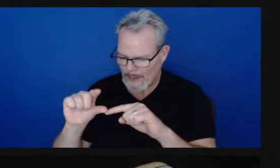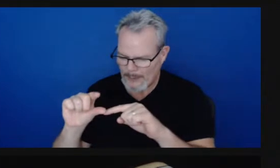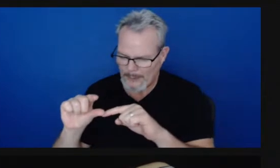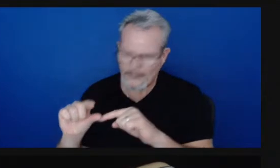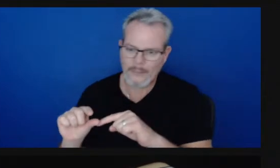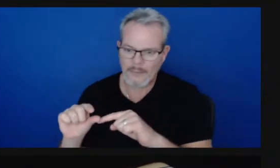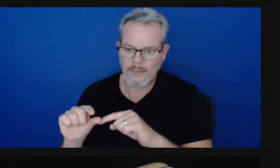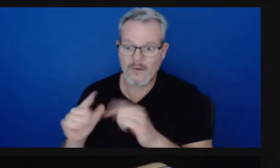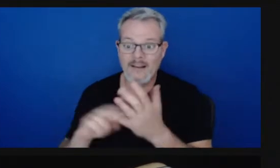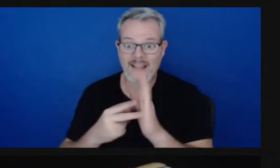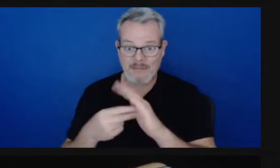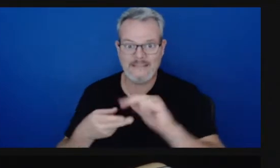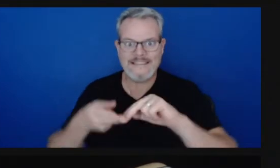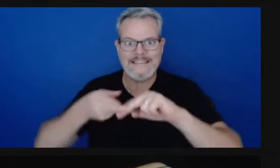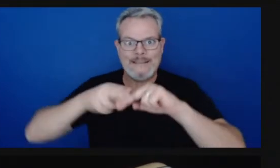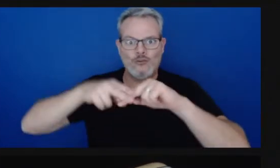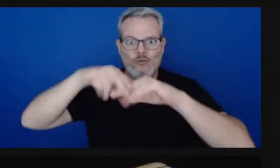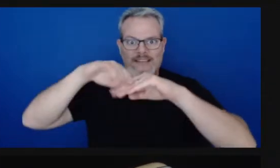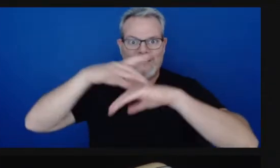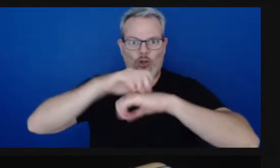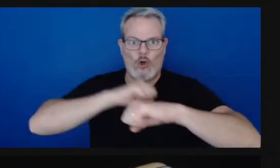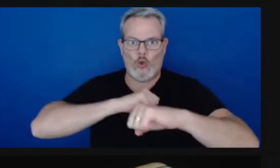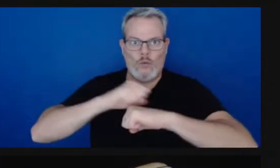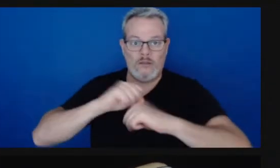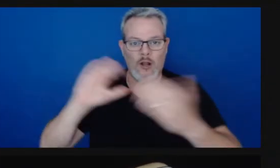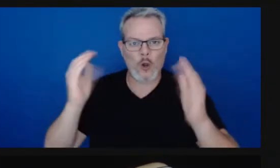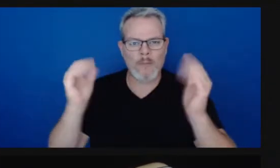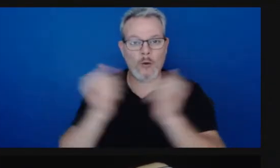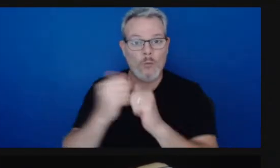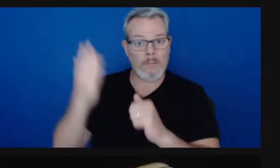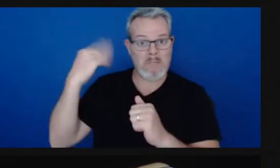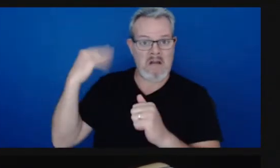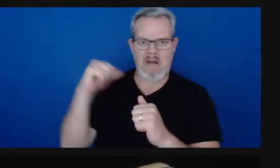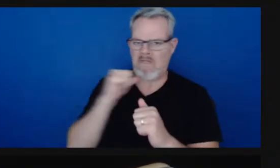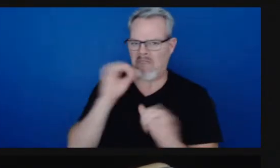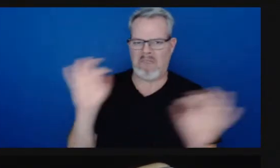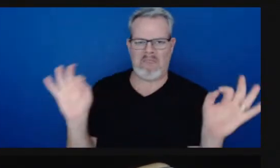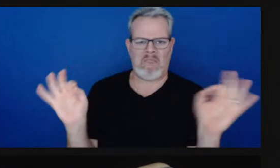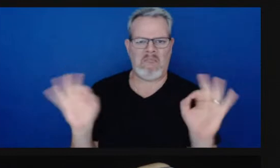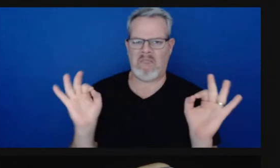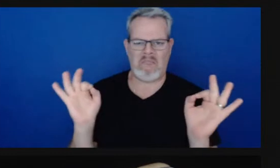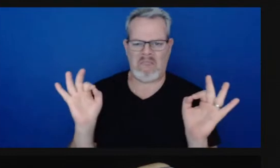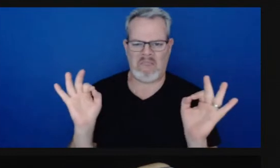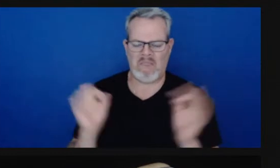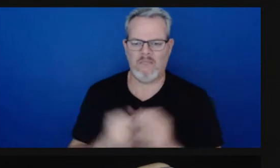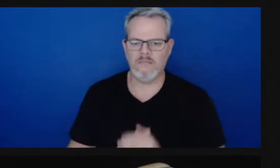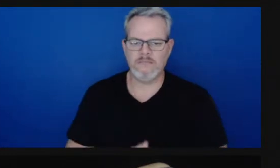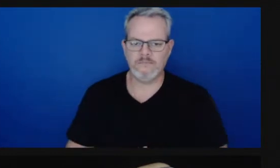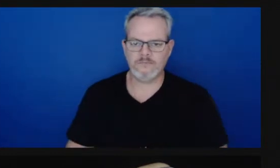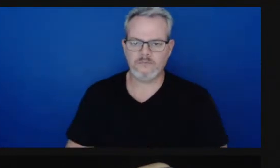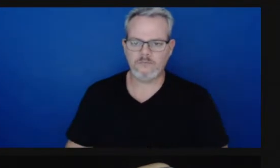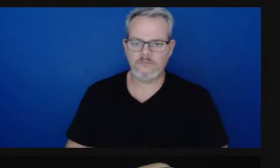that. It's not nearly as big as any of the previous stuff as magma was intruding.